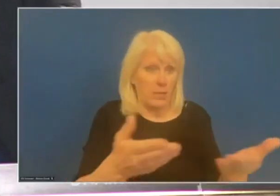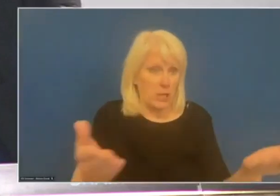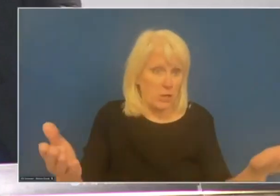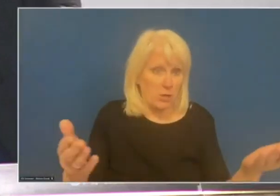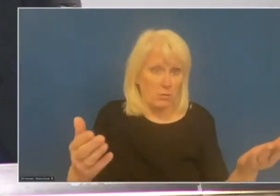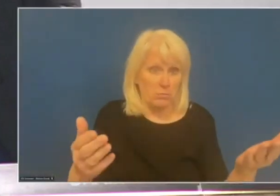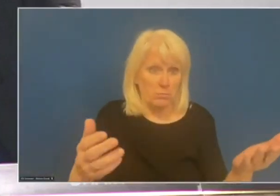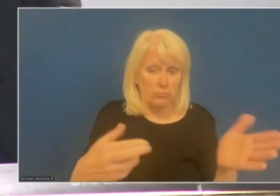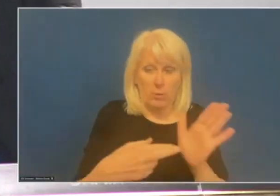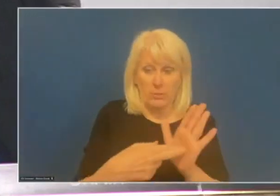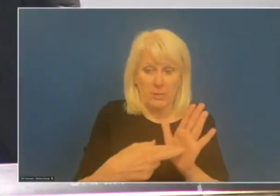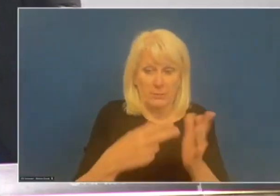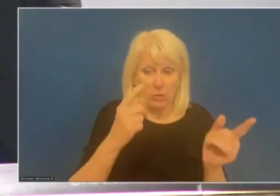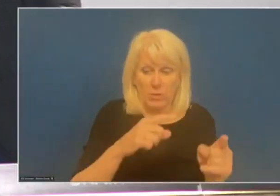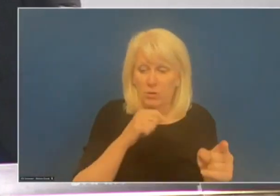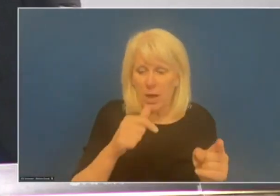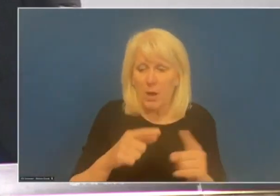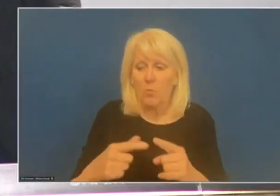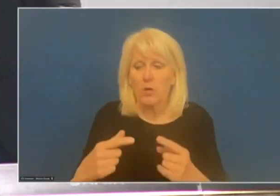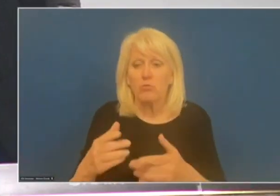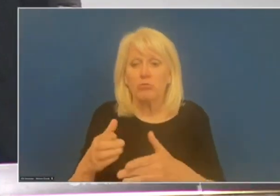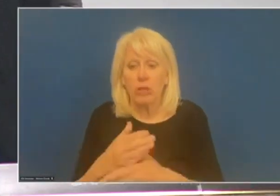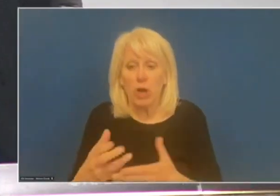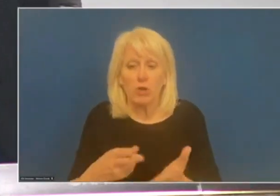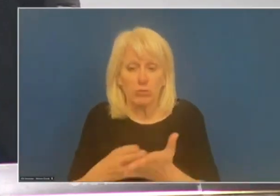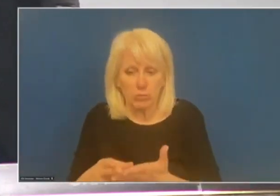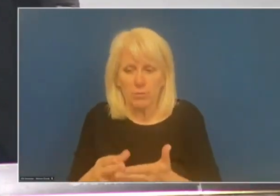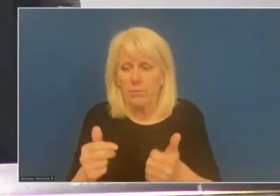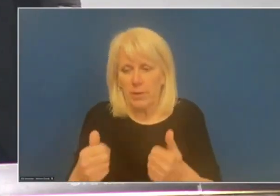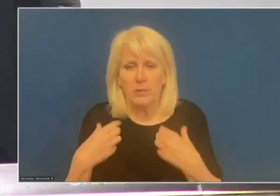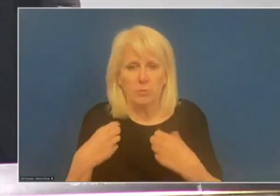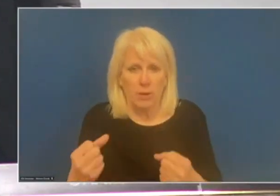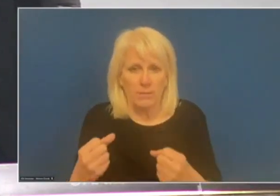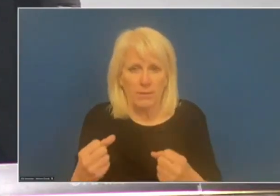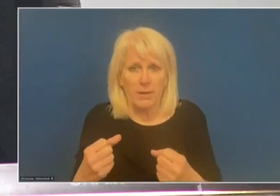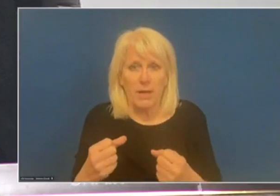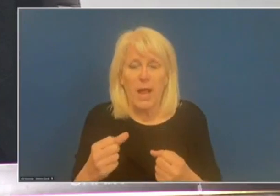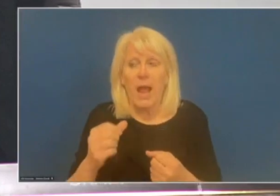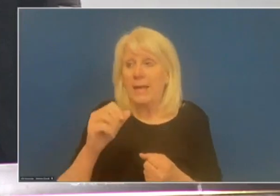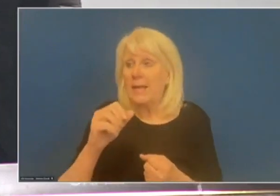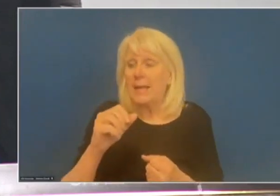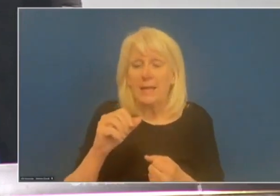It's brave to share your truth, and I applaud people coming forward even when I don't agree.